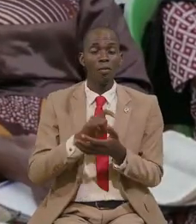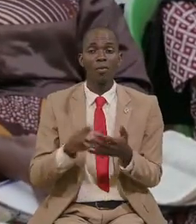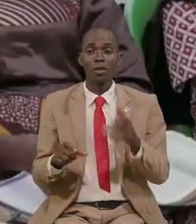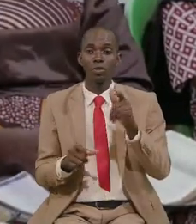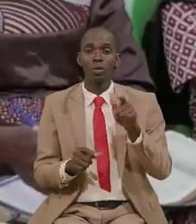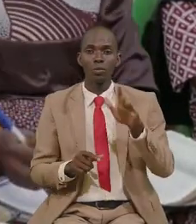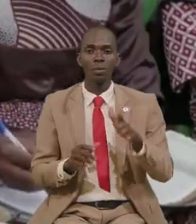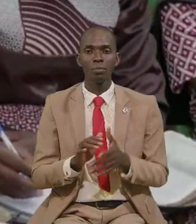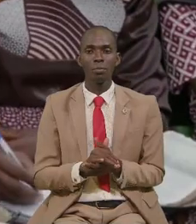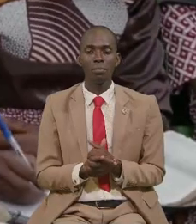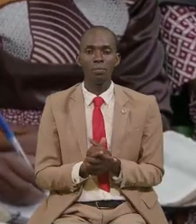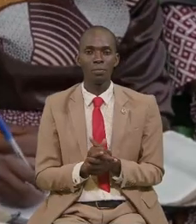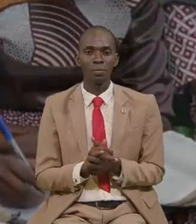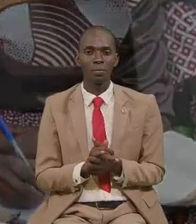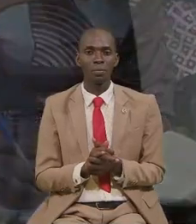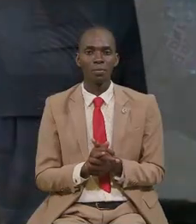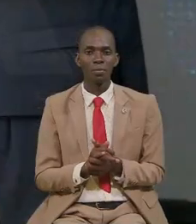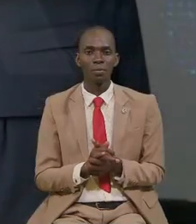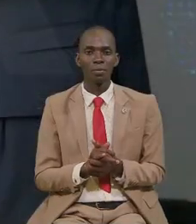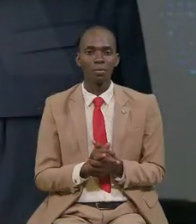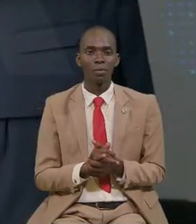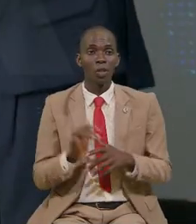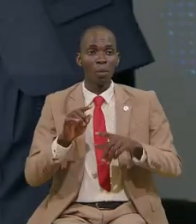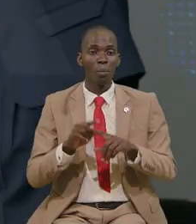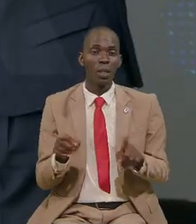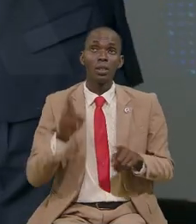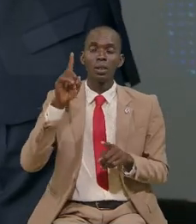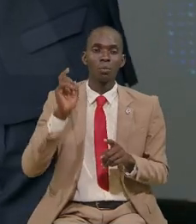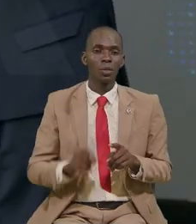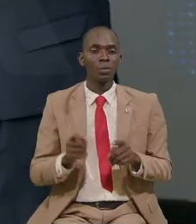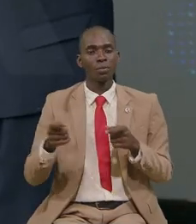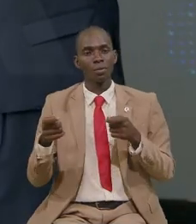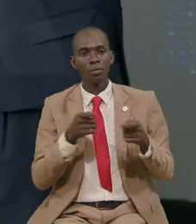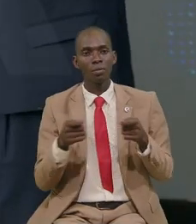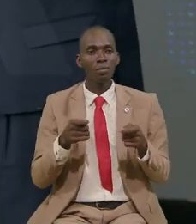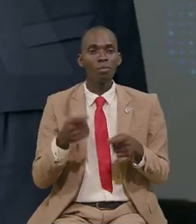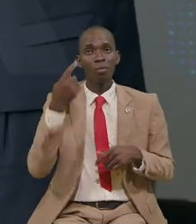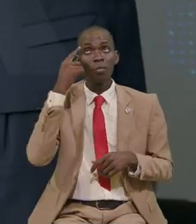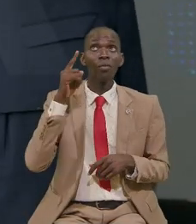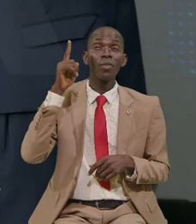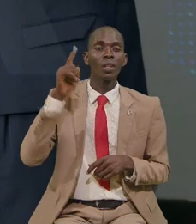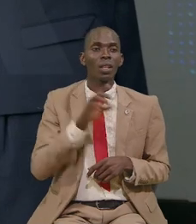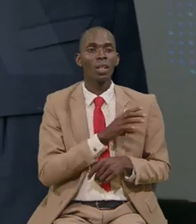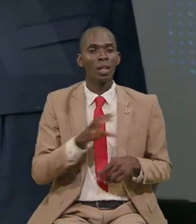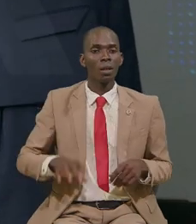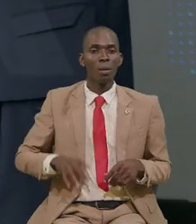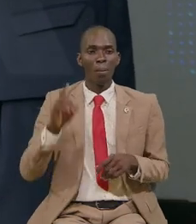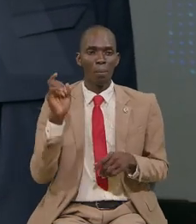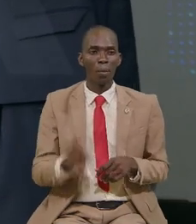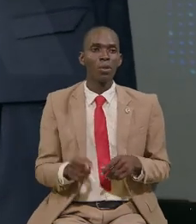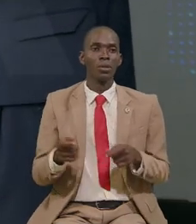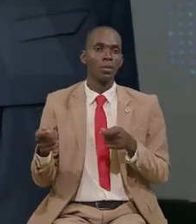verse 25, for he must reign. For he, Christ, must reign. For